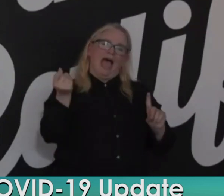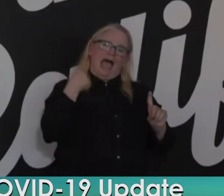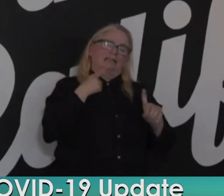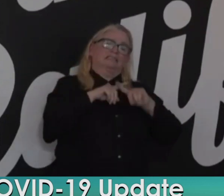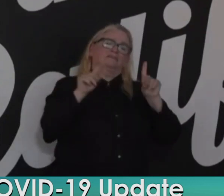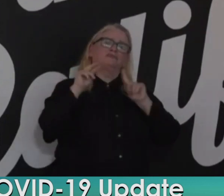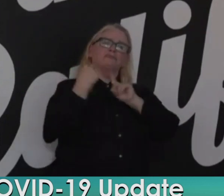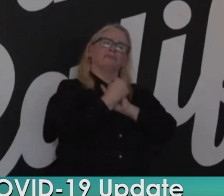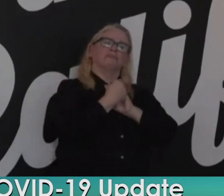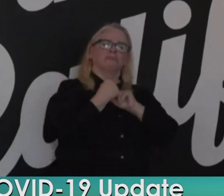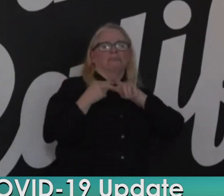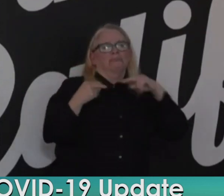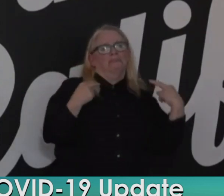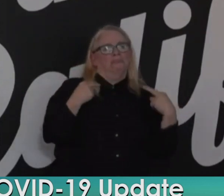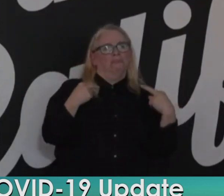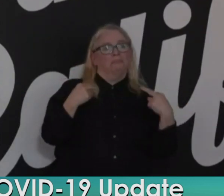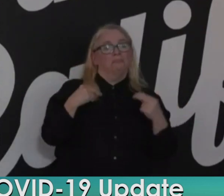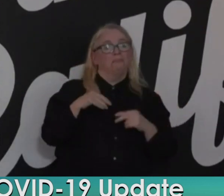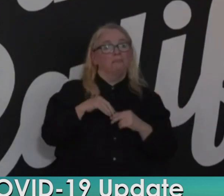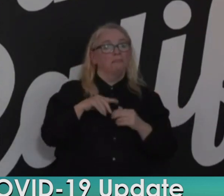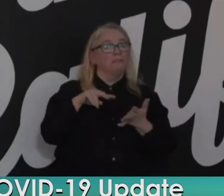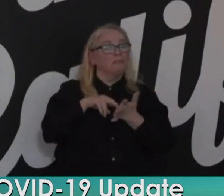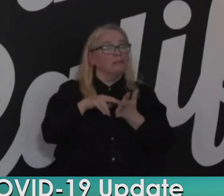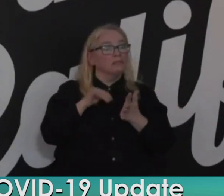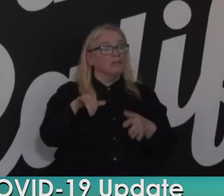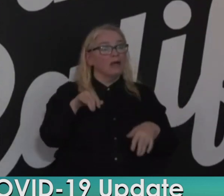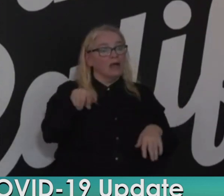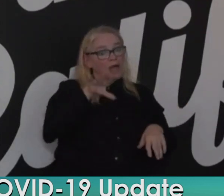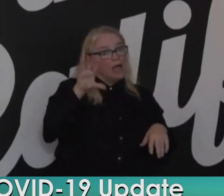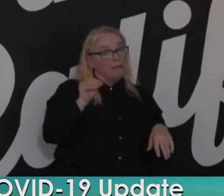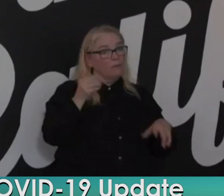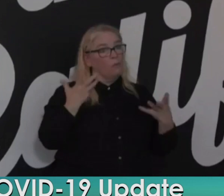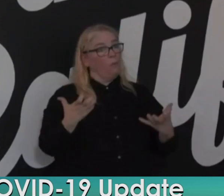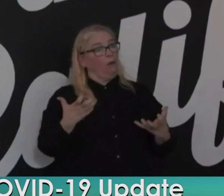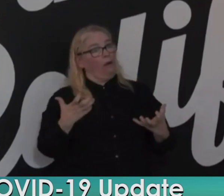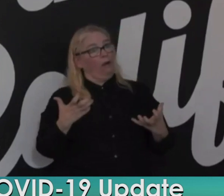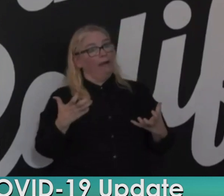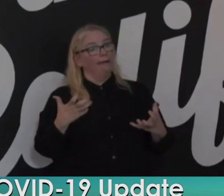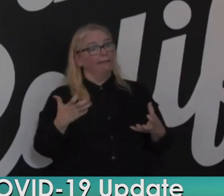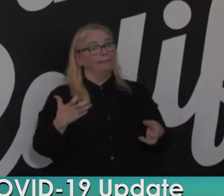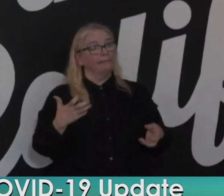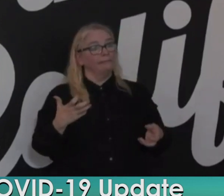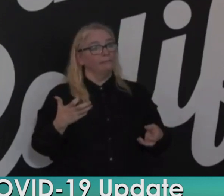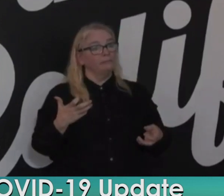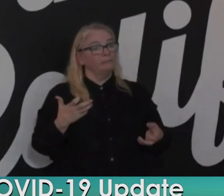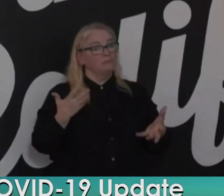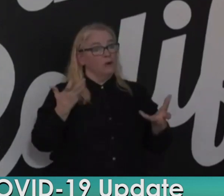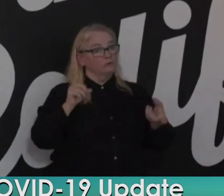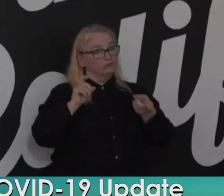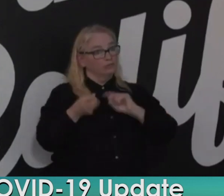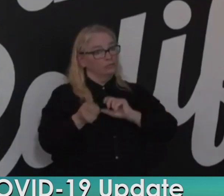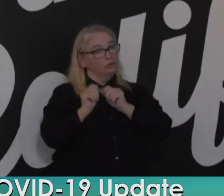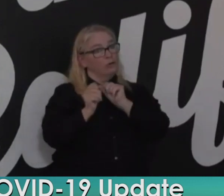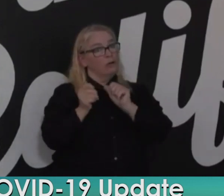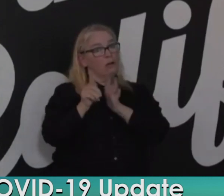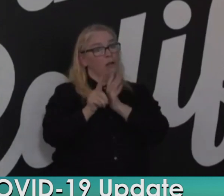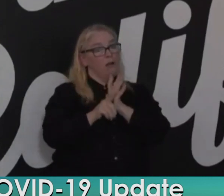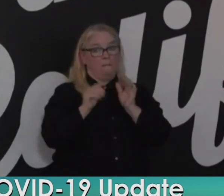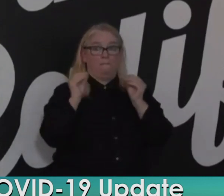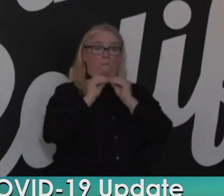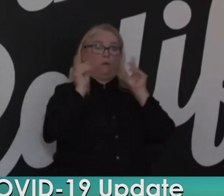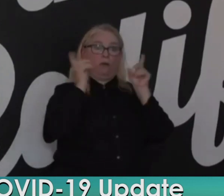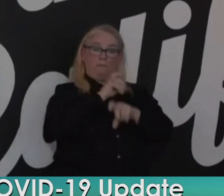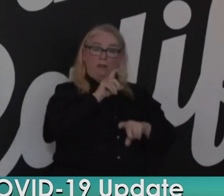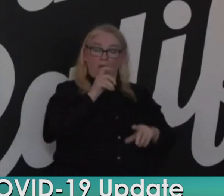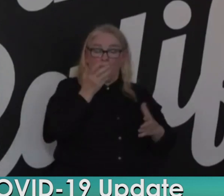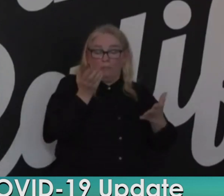it complicate matters that those same companies want to go to the ballot to undo the law? I imagine one could ask from that prism